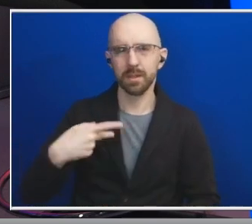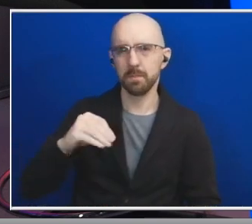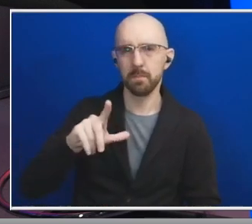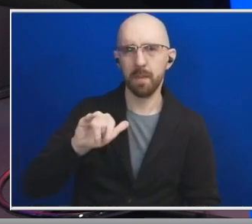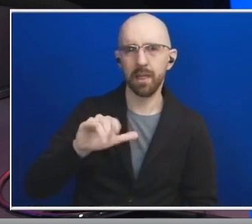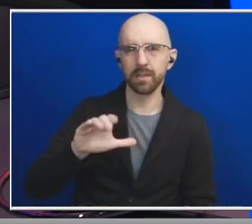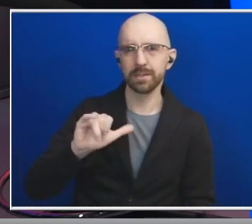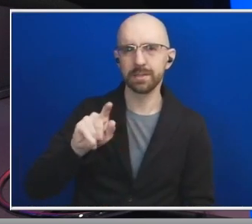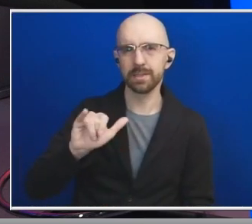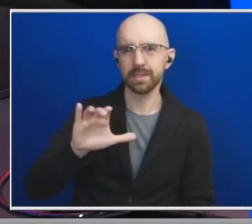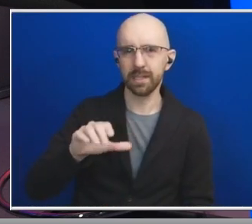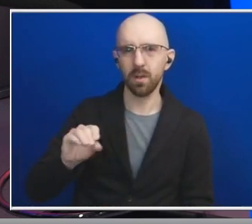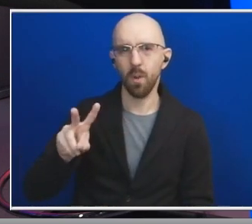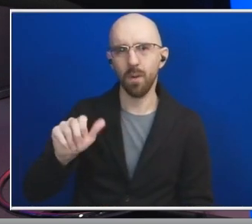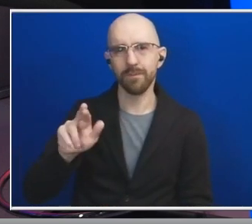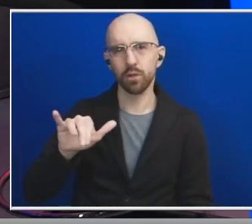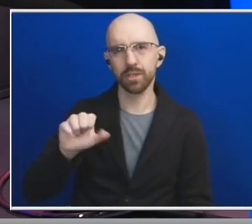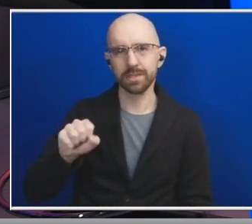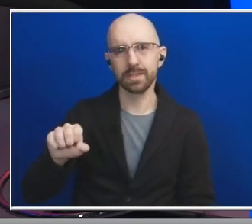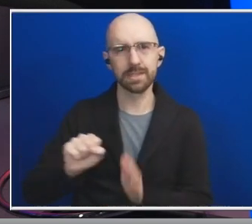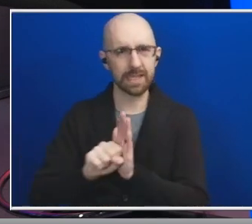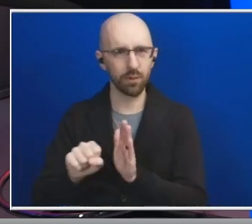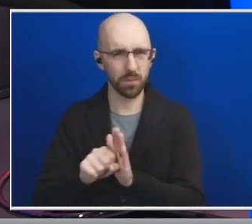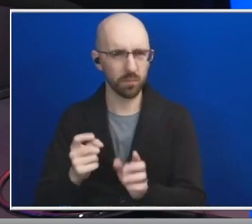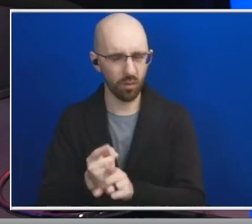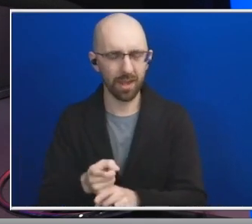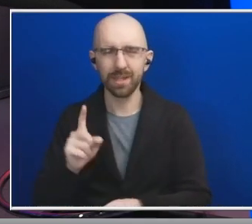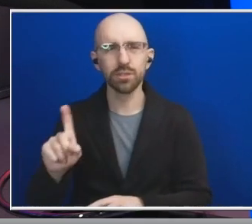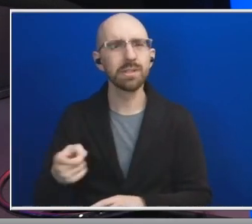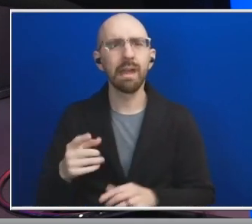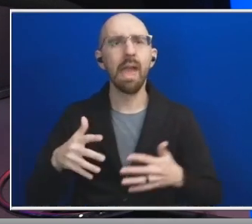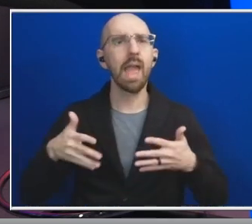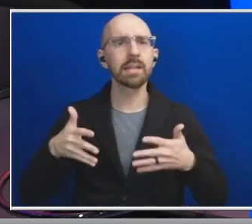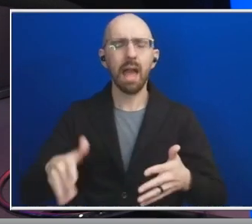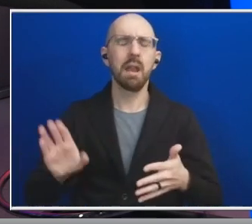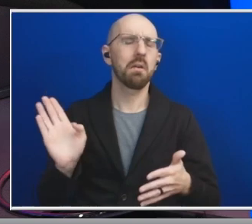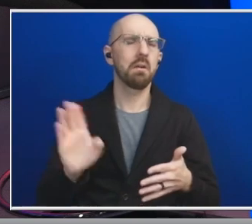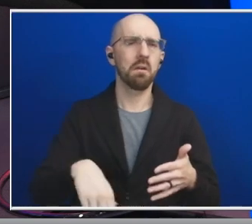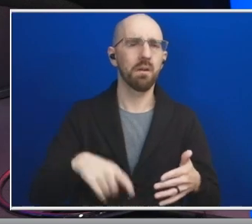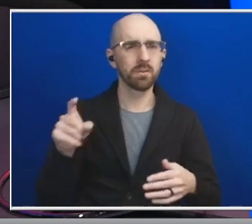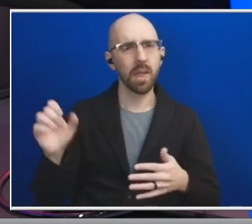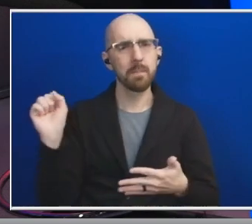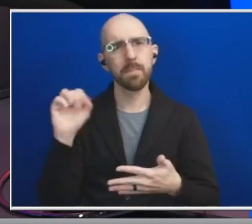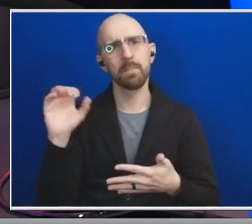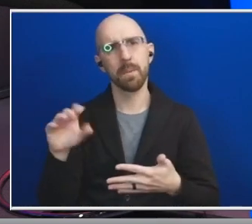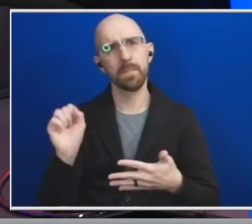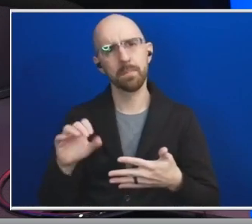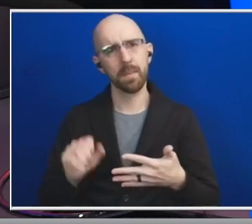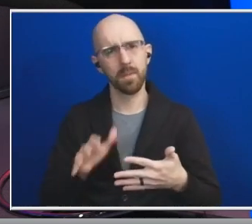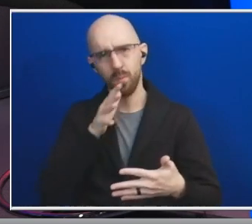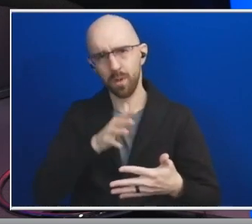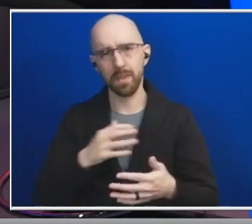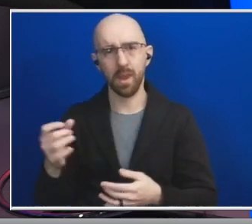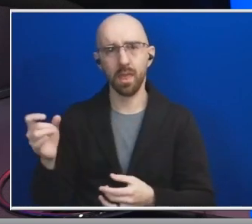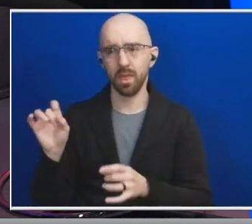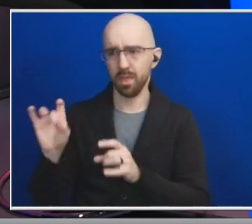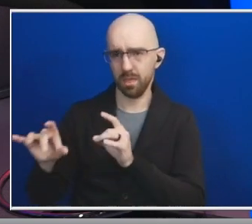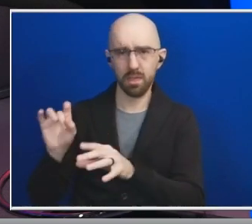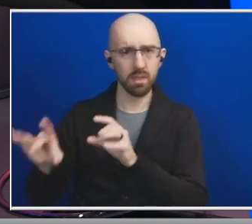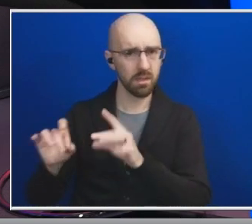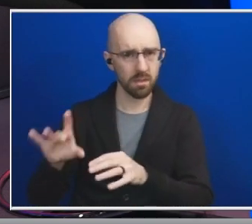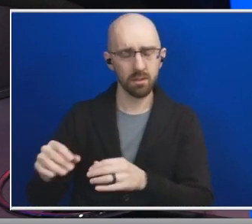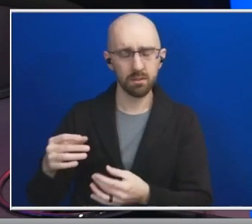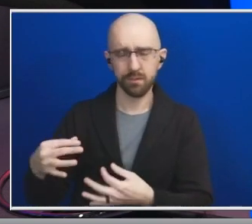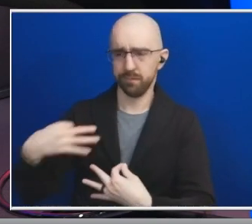right? It's just anxiety, it'll pass. So he's rattling off all the things that the women in his life have been told when they've gone to the doctor about something